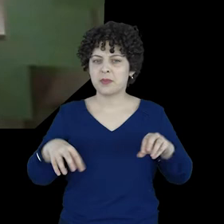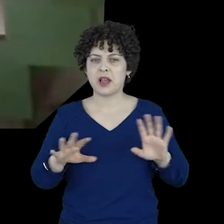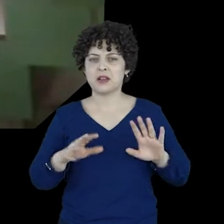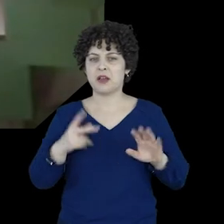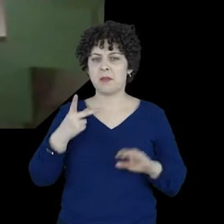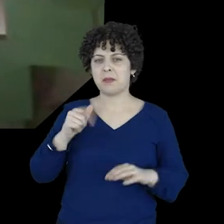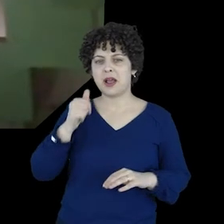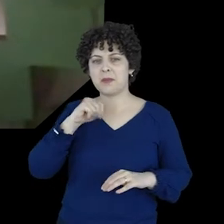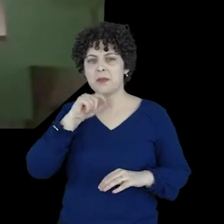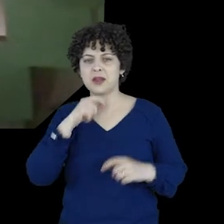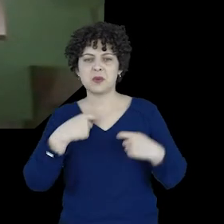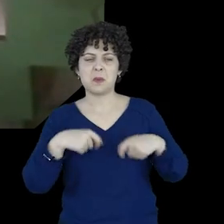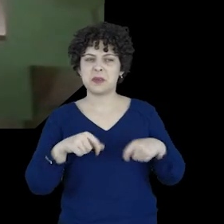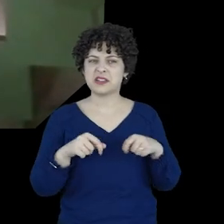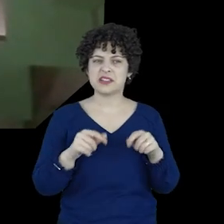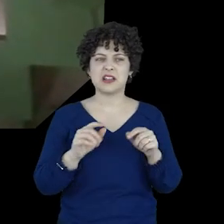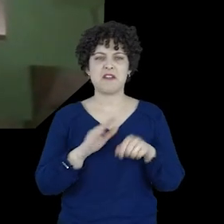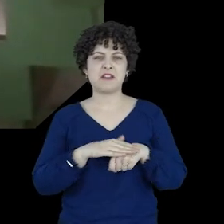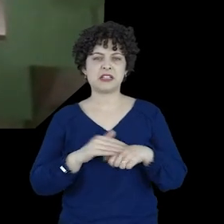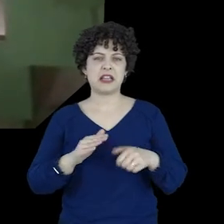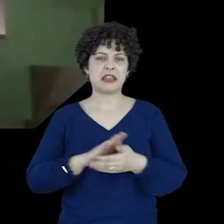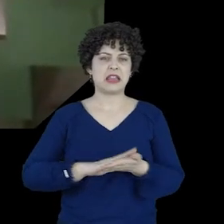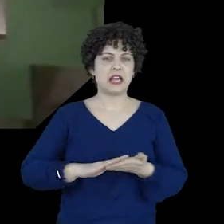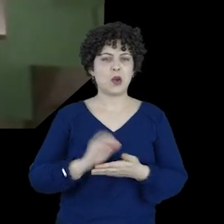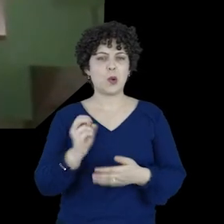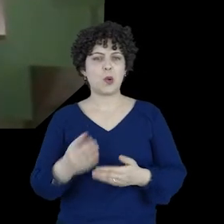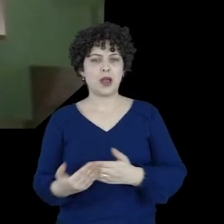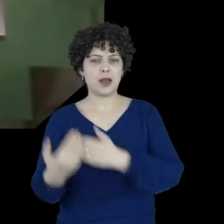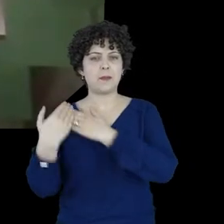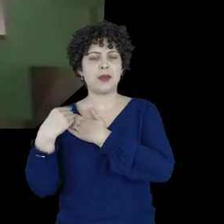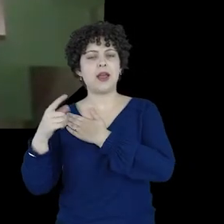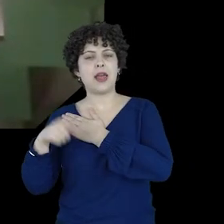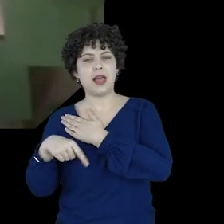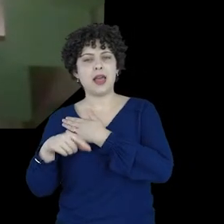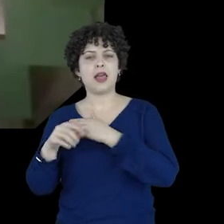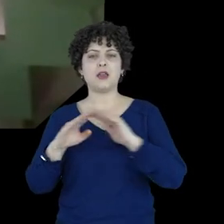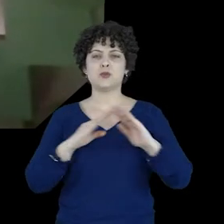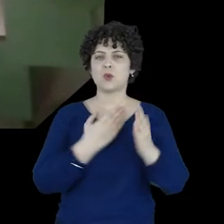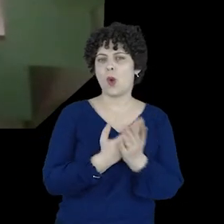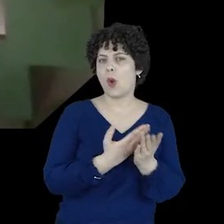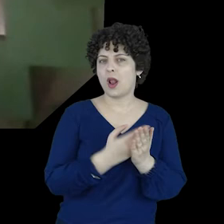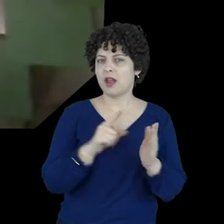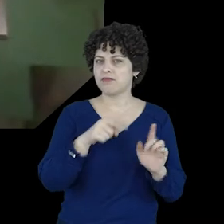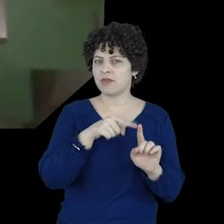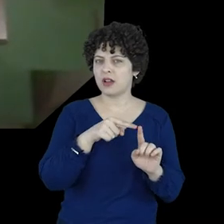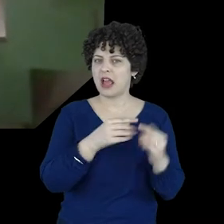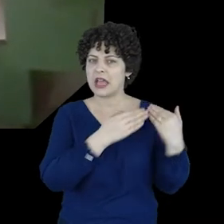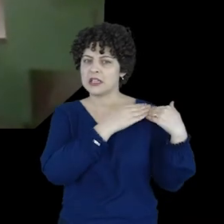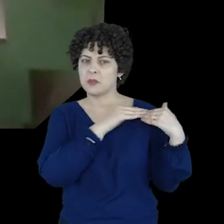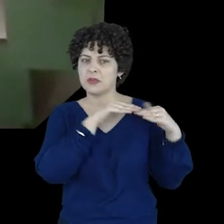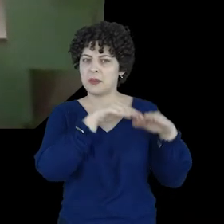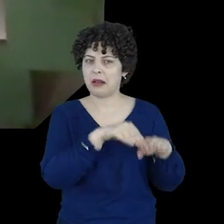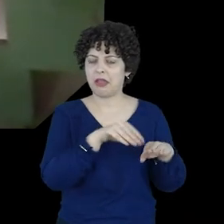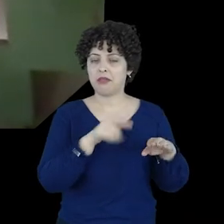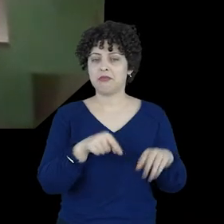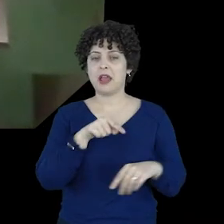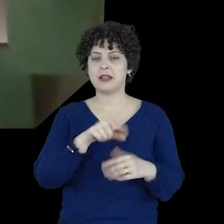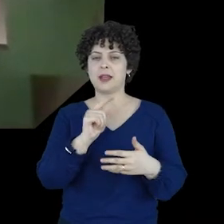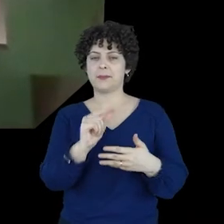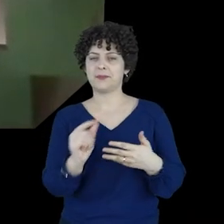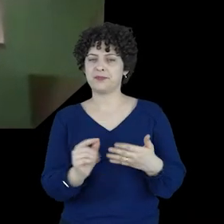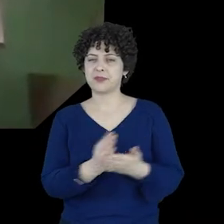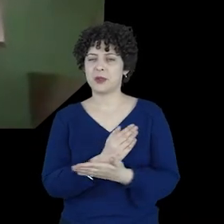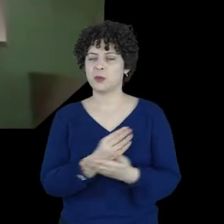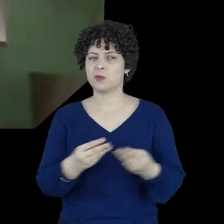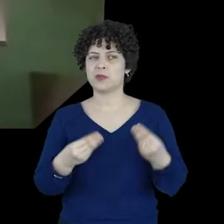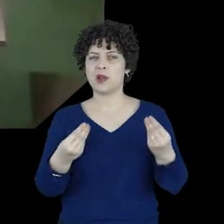level whereby parents will not have to be filling in the gap, or it should be the school system? So those have been some of the things